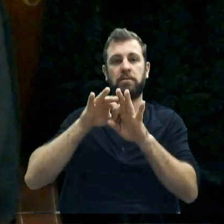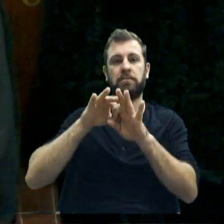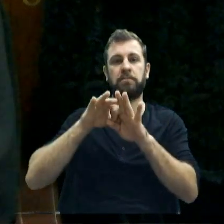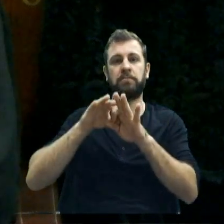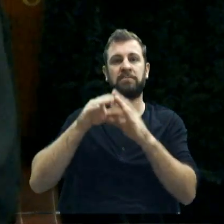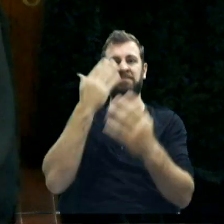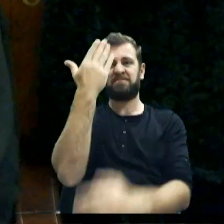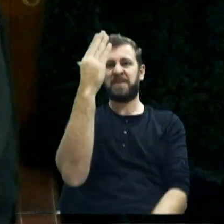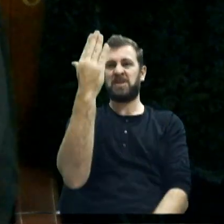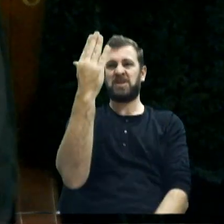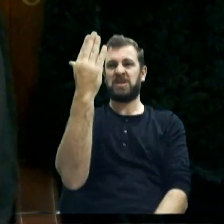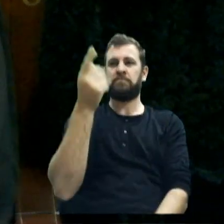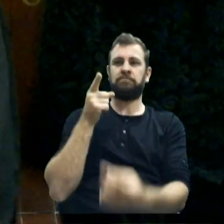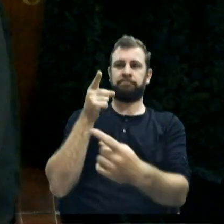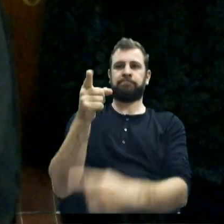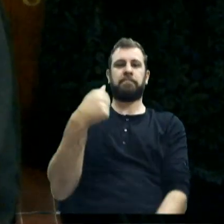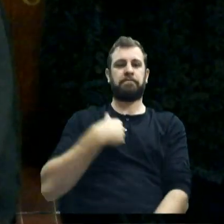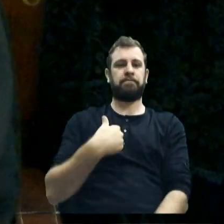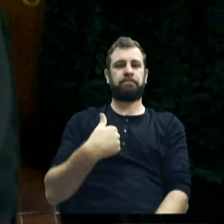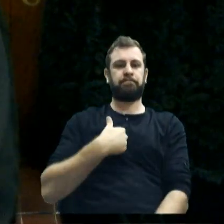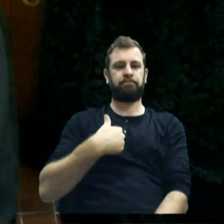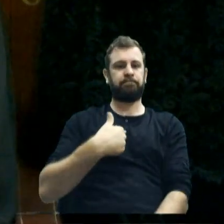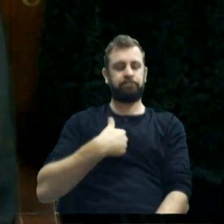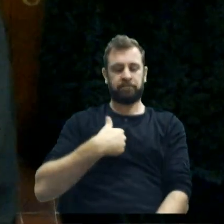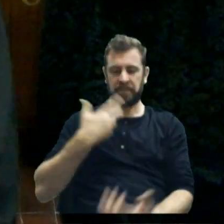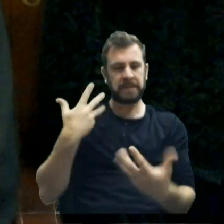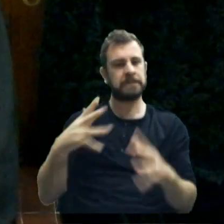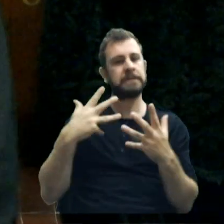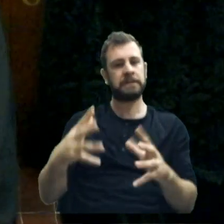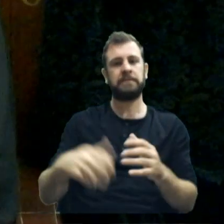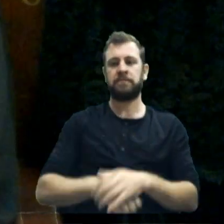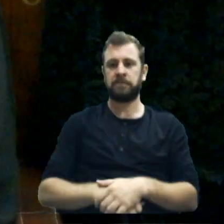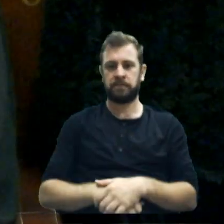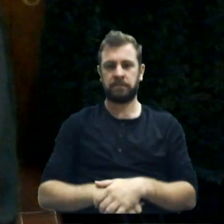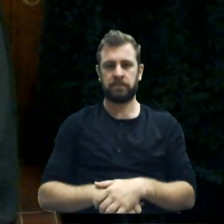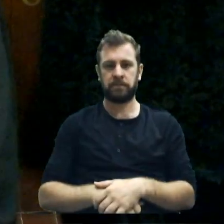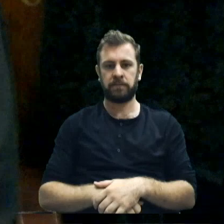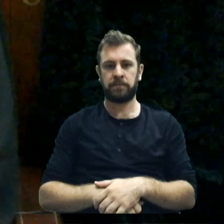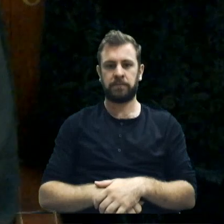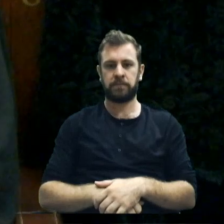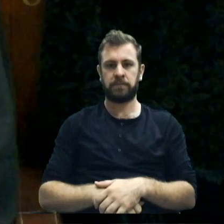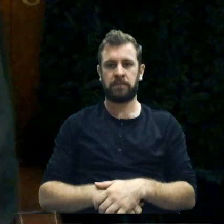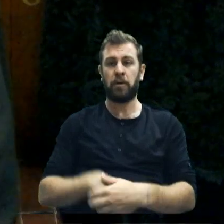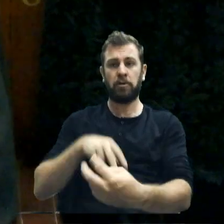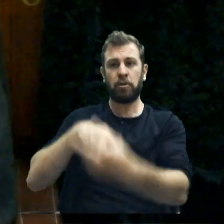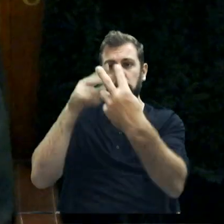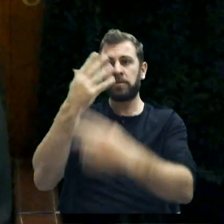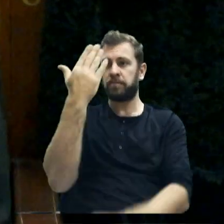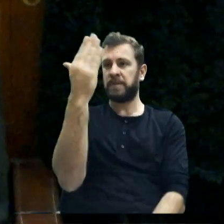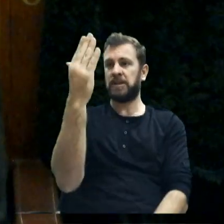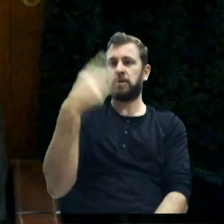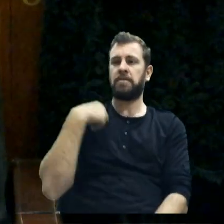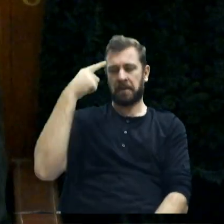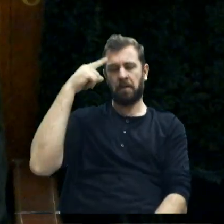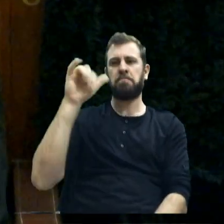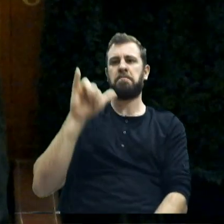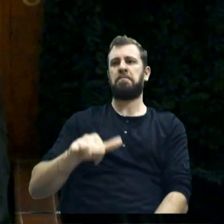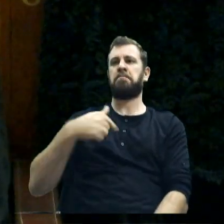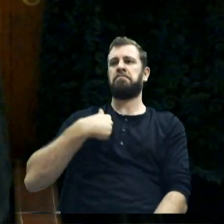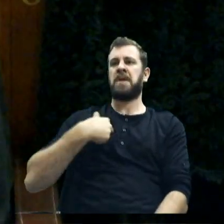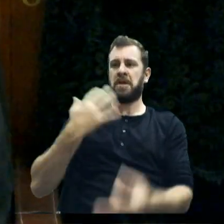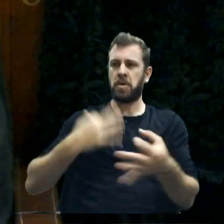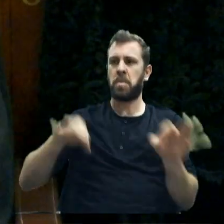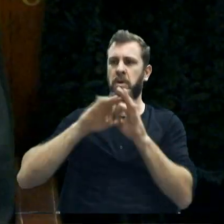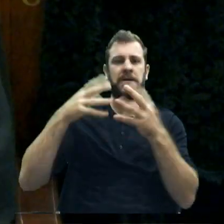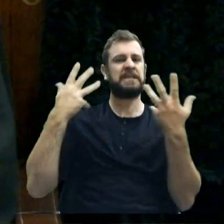And we've adopted a very individual approach to the deen to the point where we've forgotten about each other. And